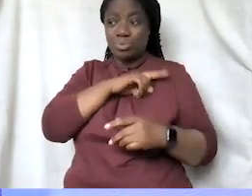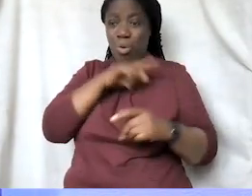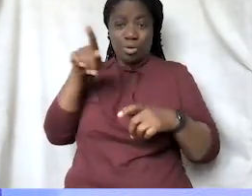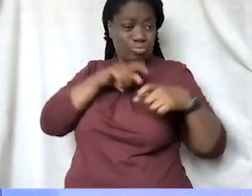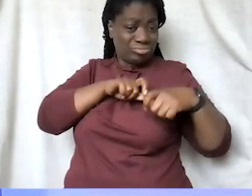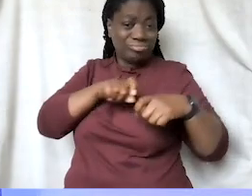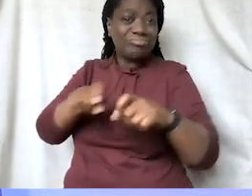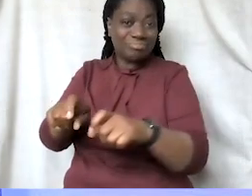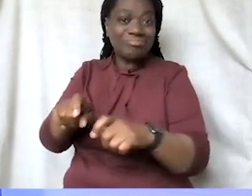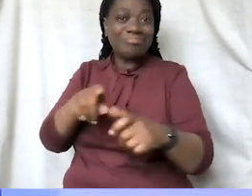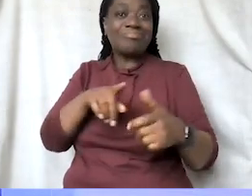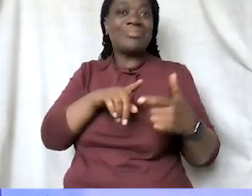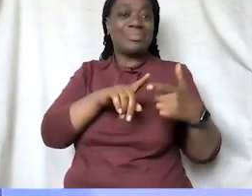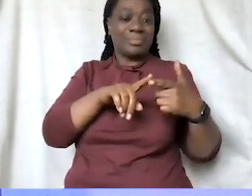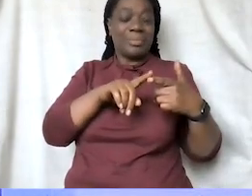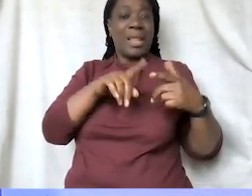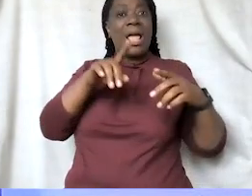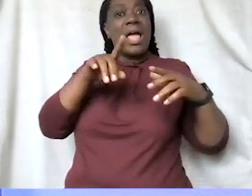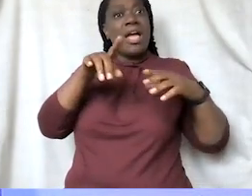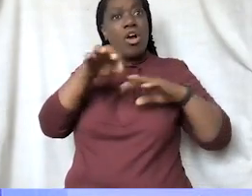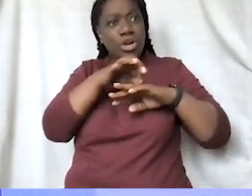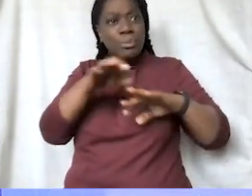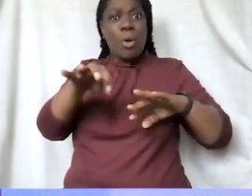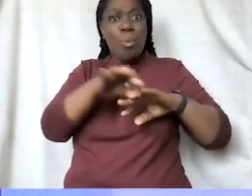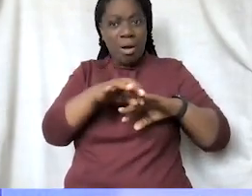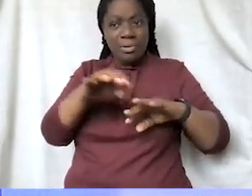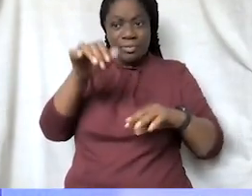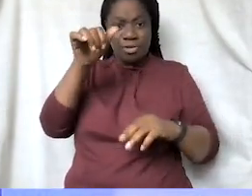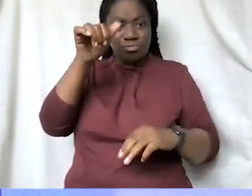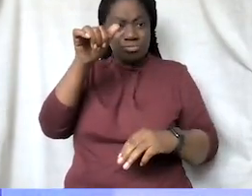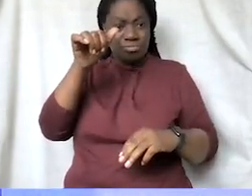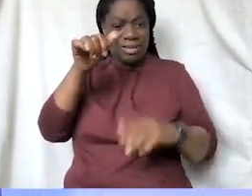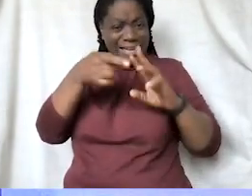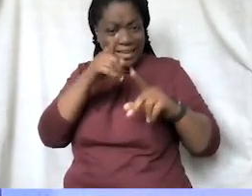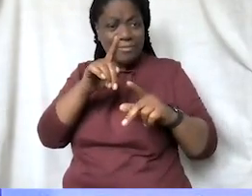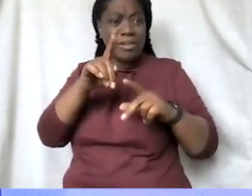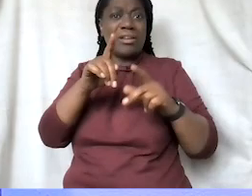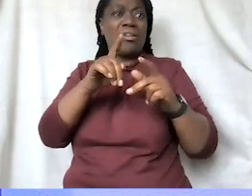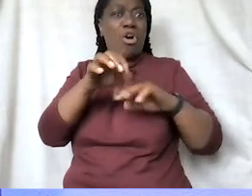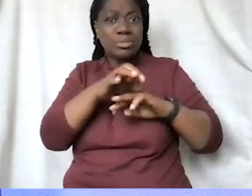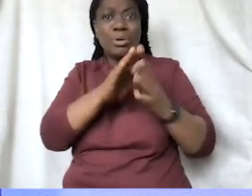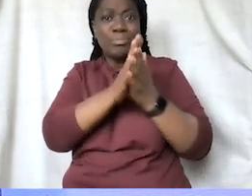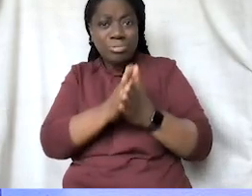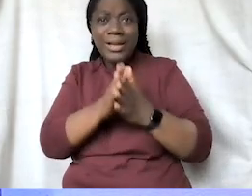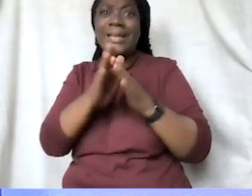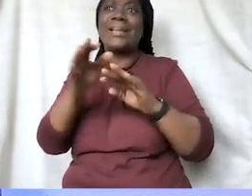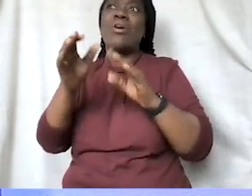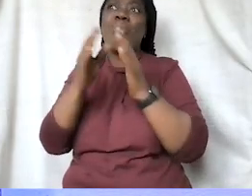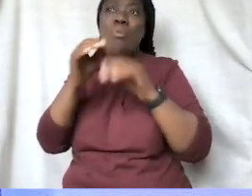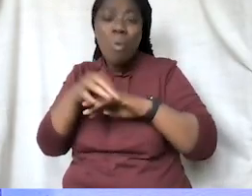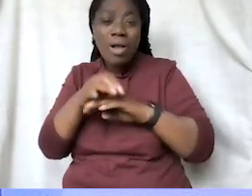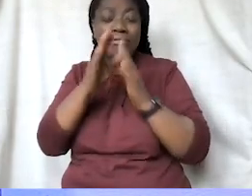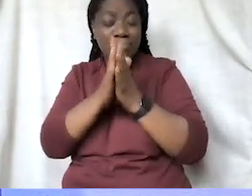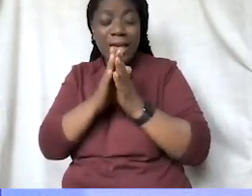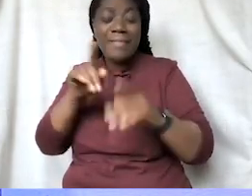I want every husband, every wife to know, if you've got a praying spouse, that is the reason for